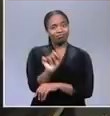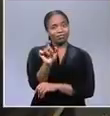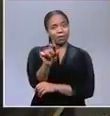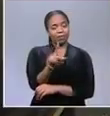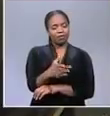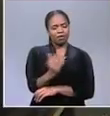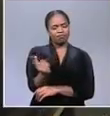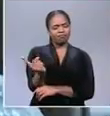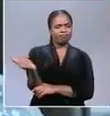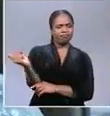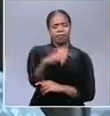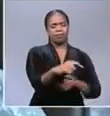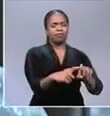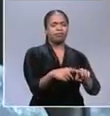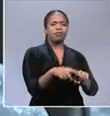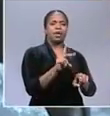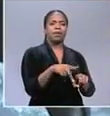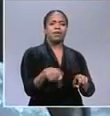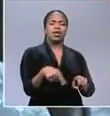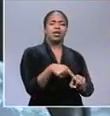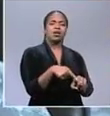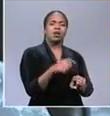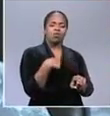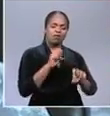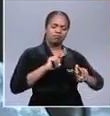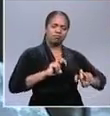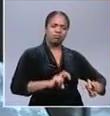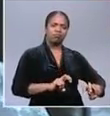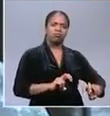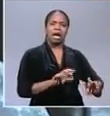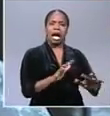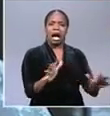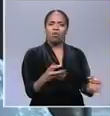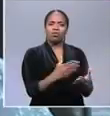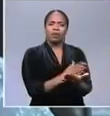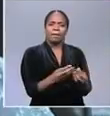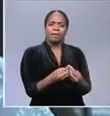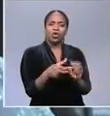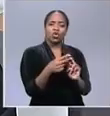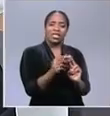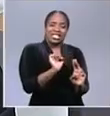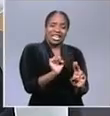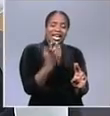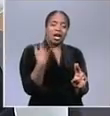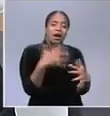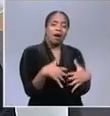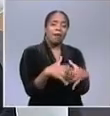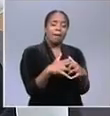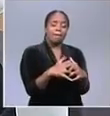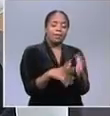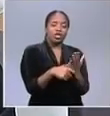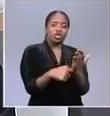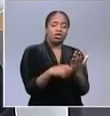received a subpoena from the Public Protector over her investigation into the so-called rogue unit, which was apparently established at SARS during